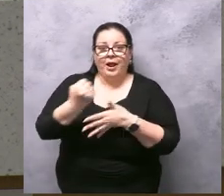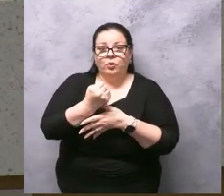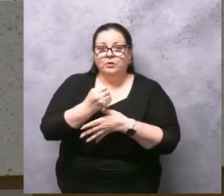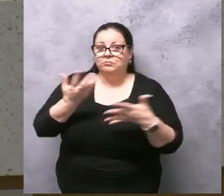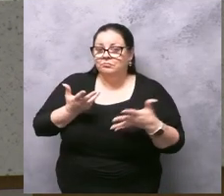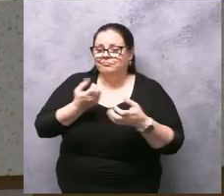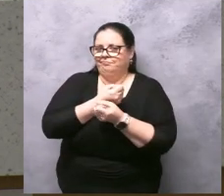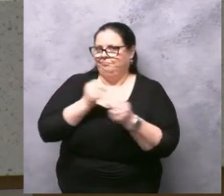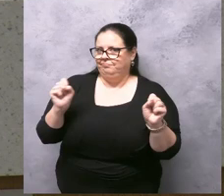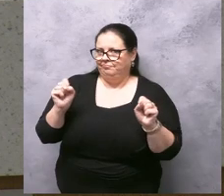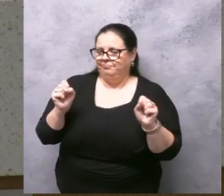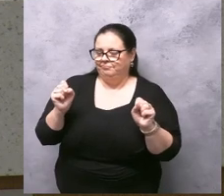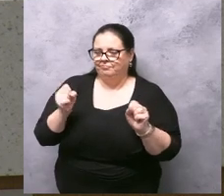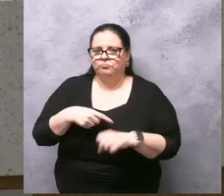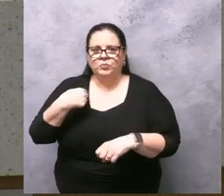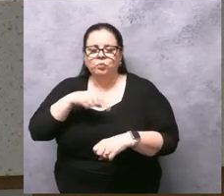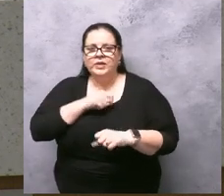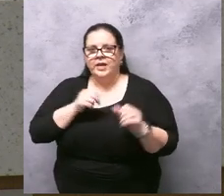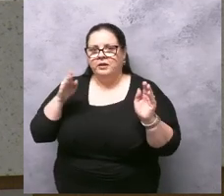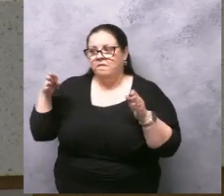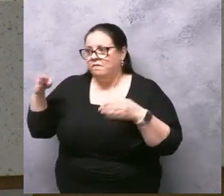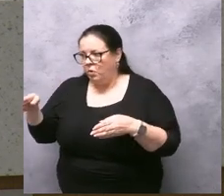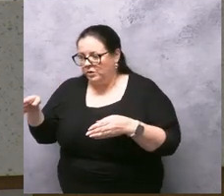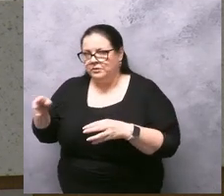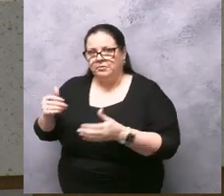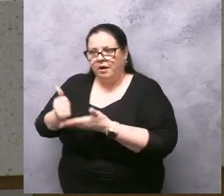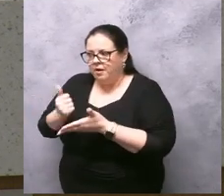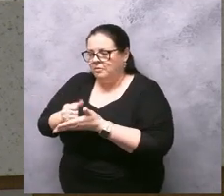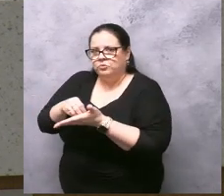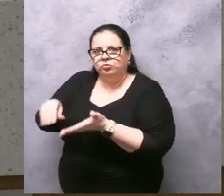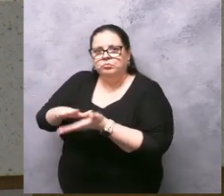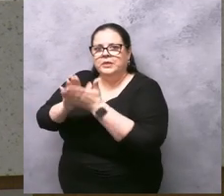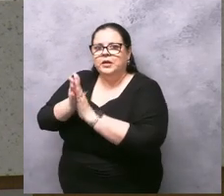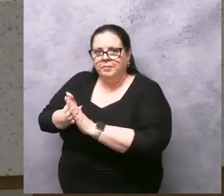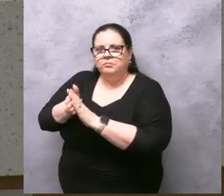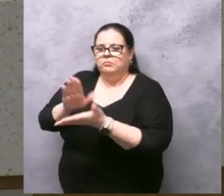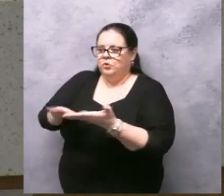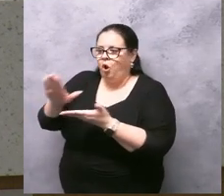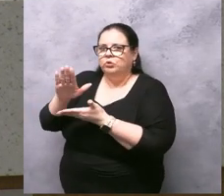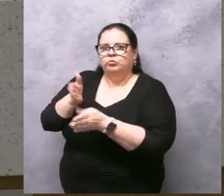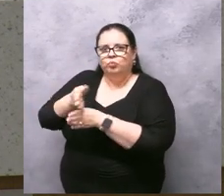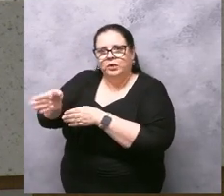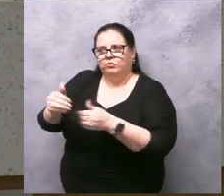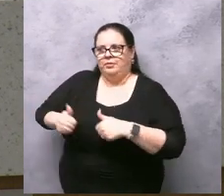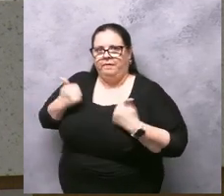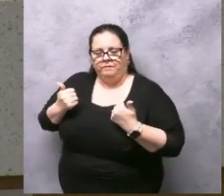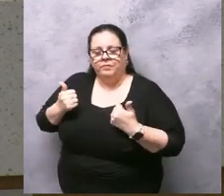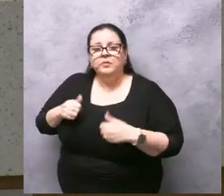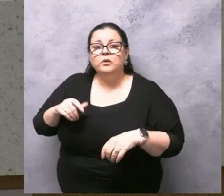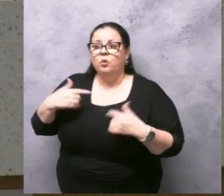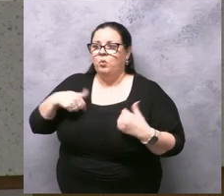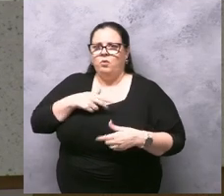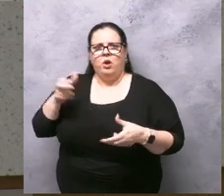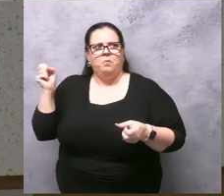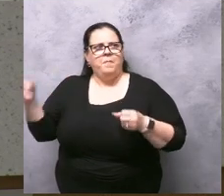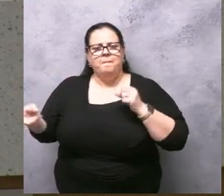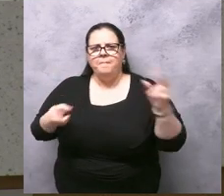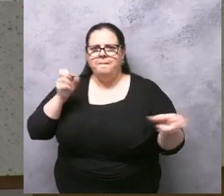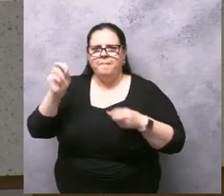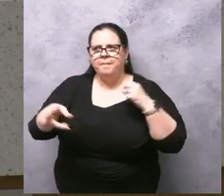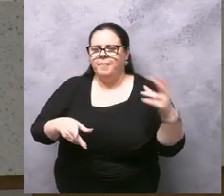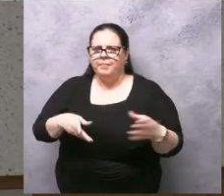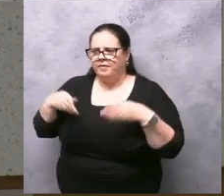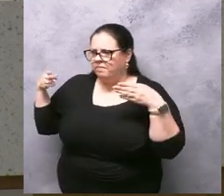safety, so that we can do our main job of preparing our students for college, career, and life. Outperforming systems build character and focus on